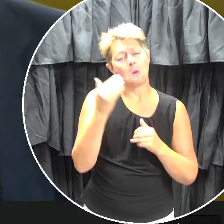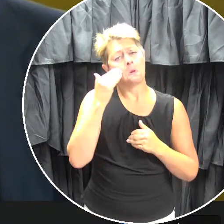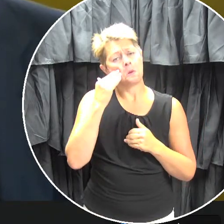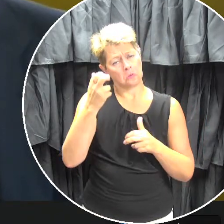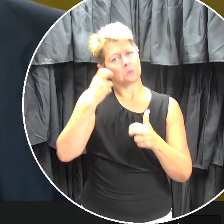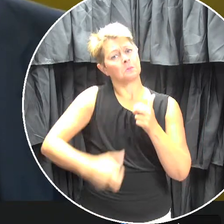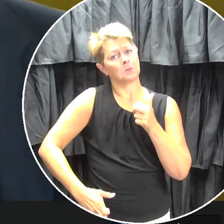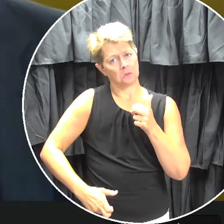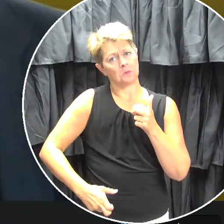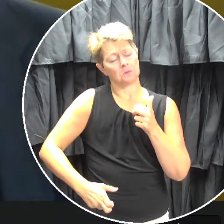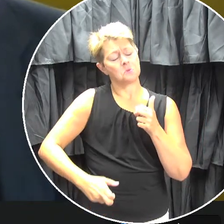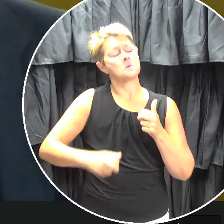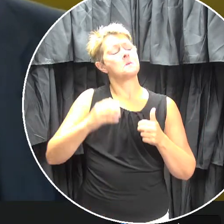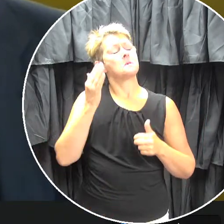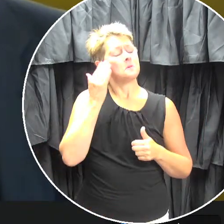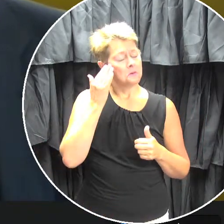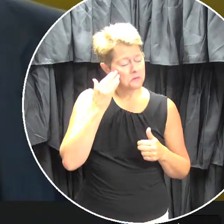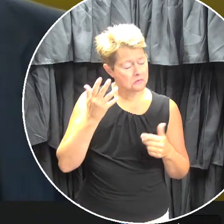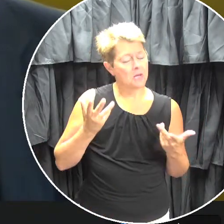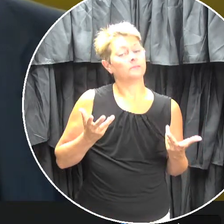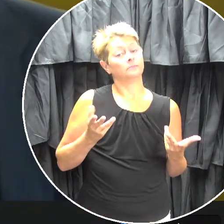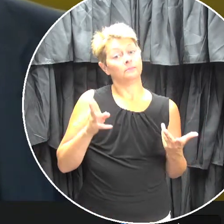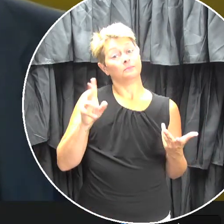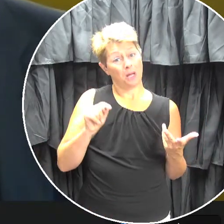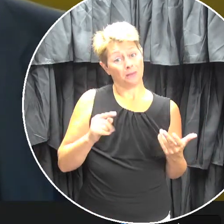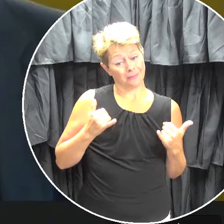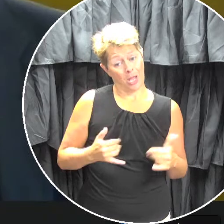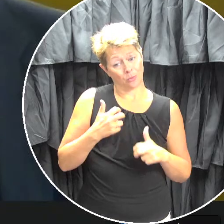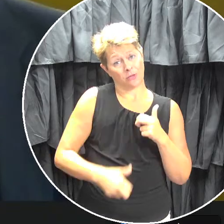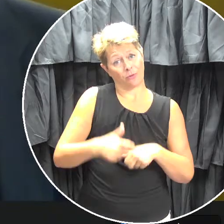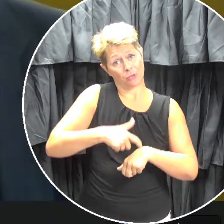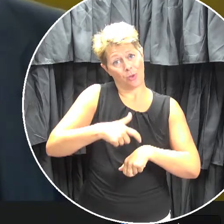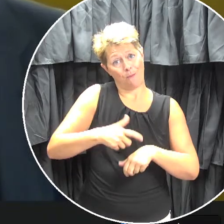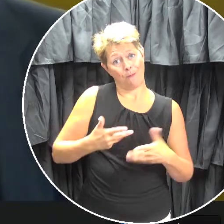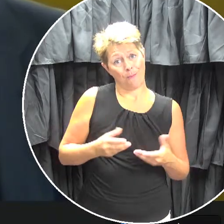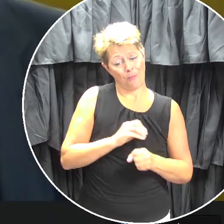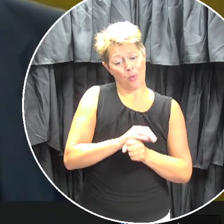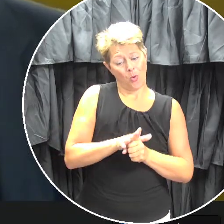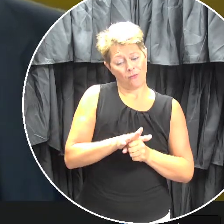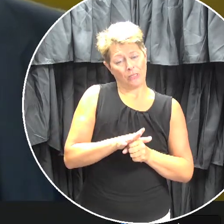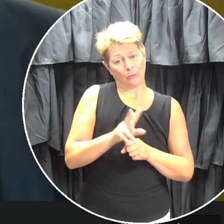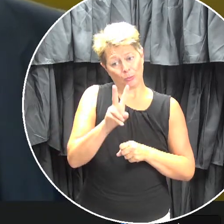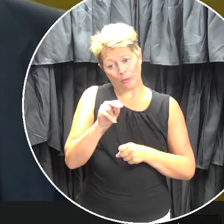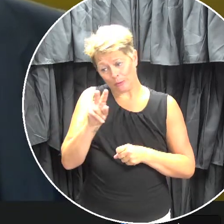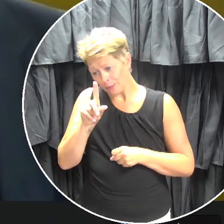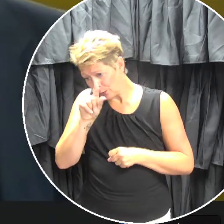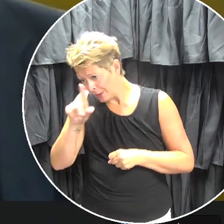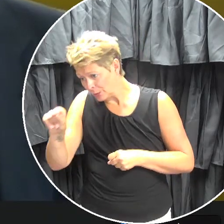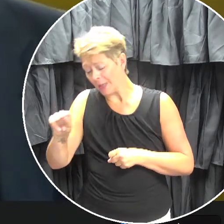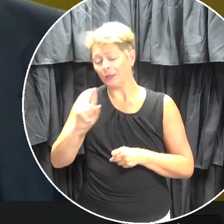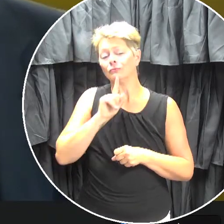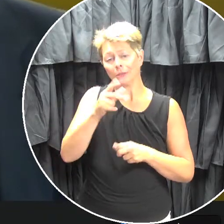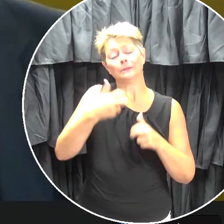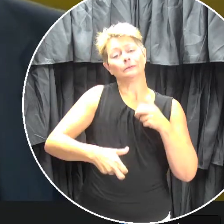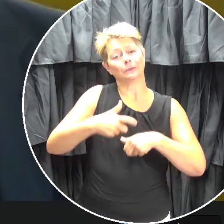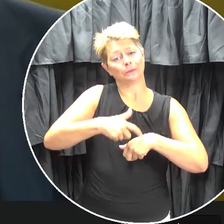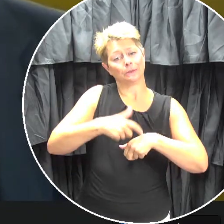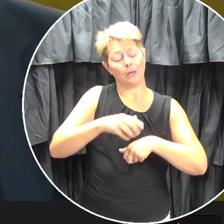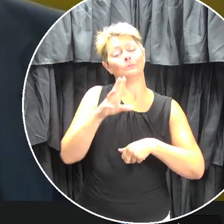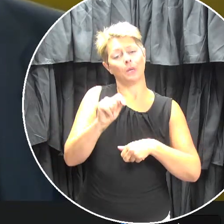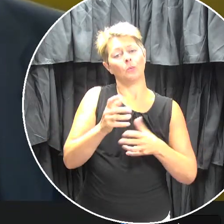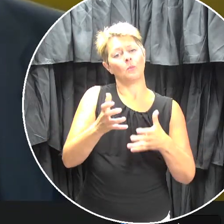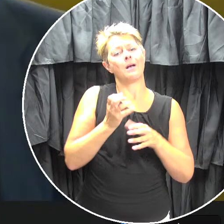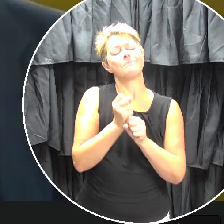thing, but we are in difficult times. So this is necessary to ensure the health and safety of our